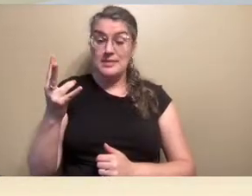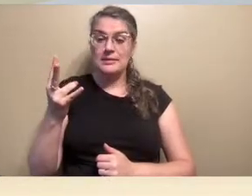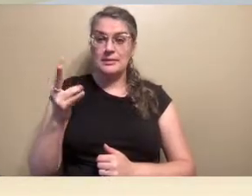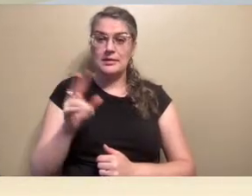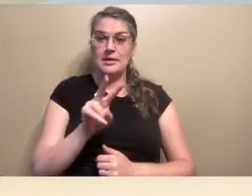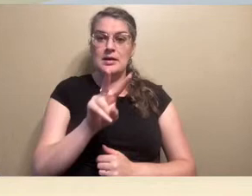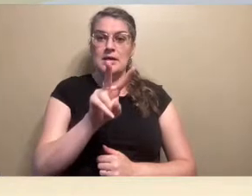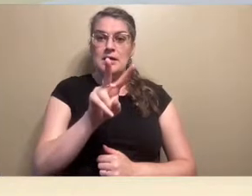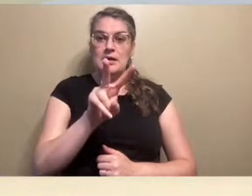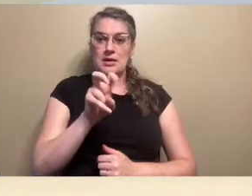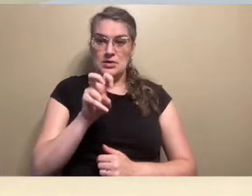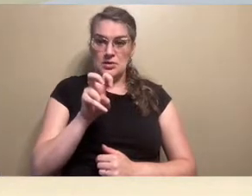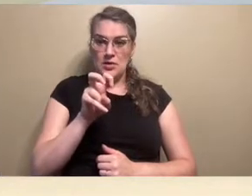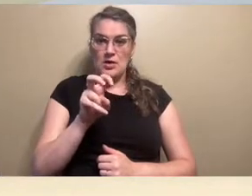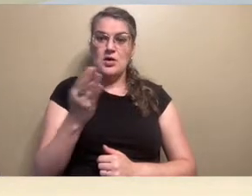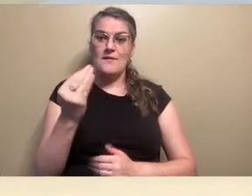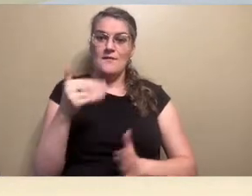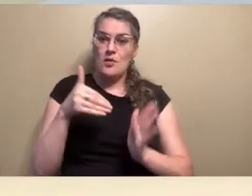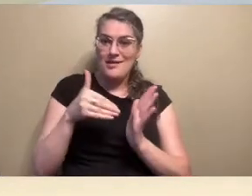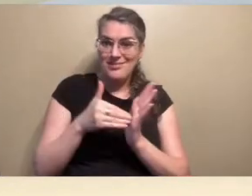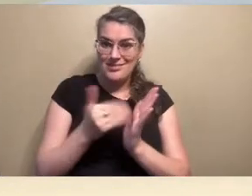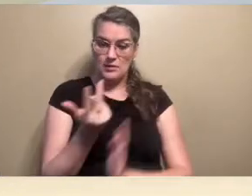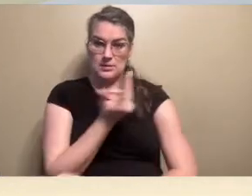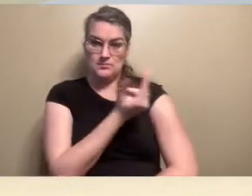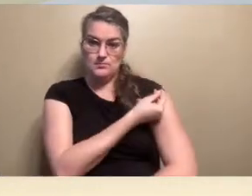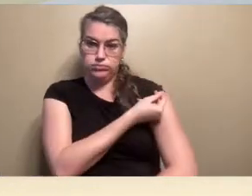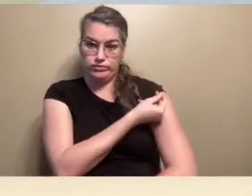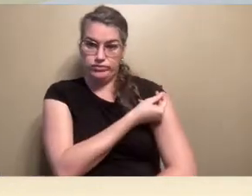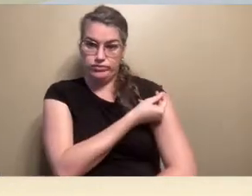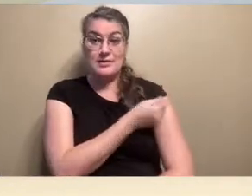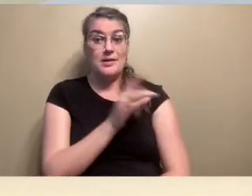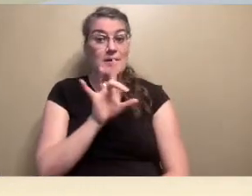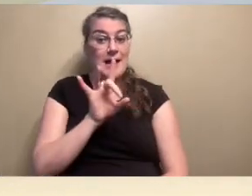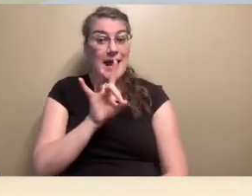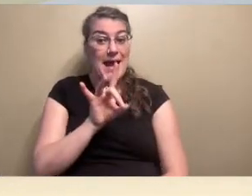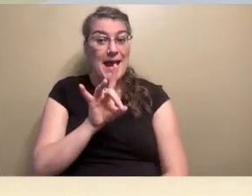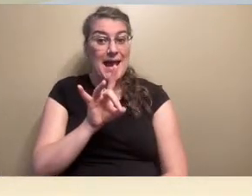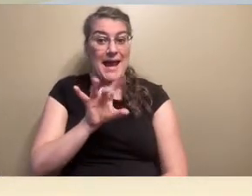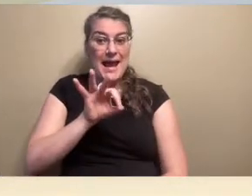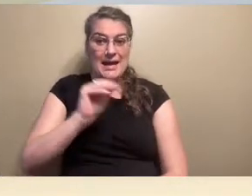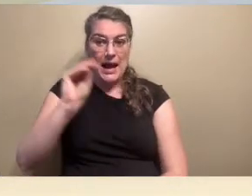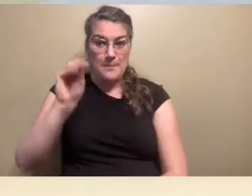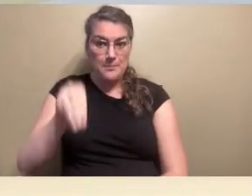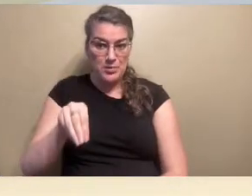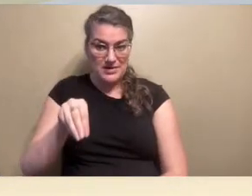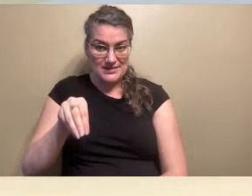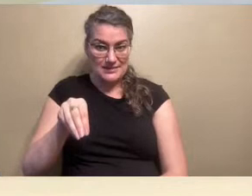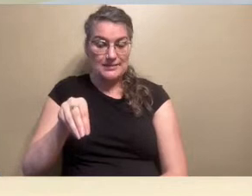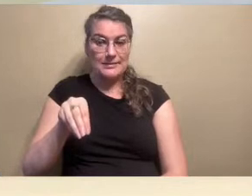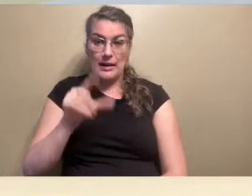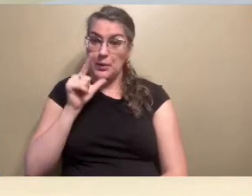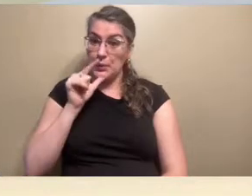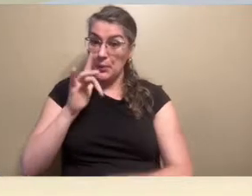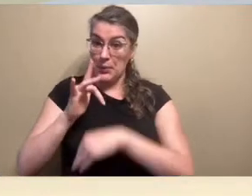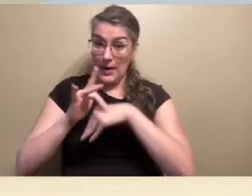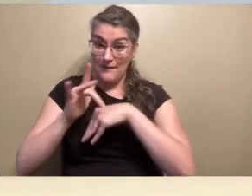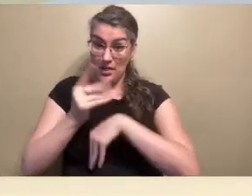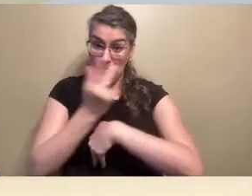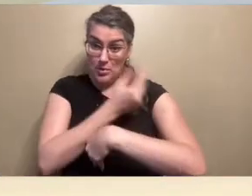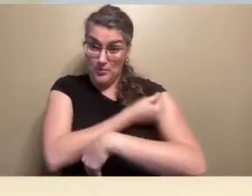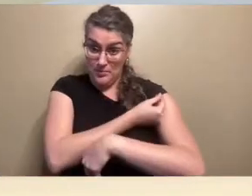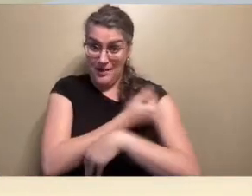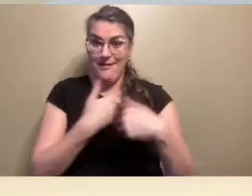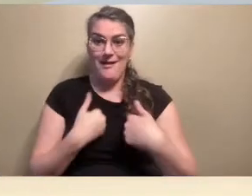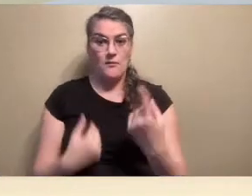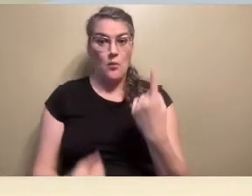216,469 doses of vaccine have been administered. So that's 89.4% of the eligible population have received at least one